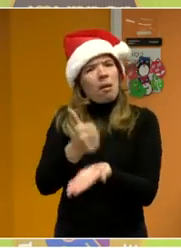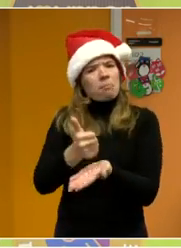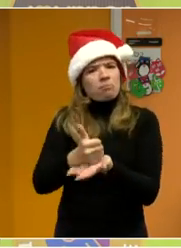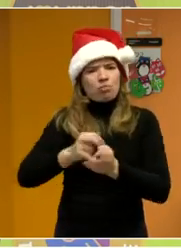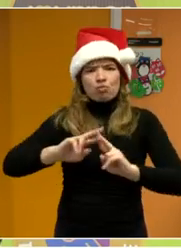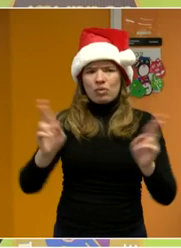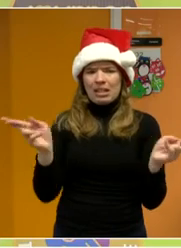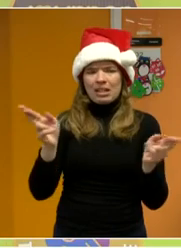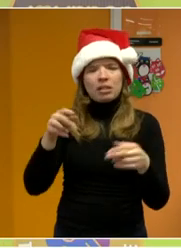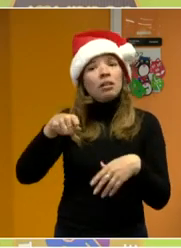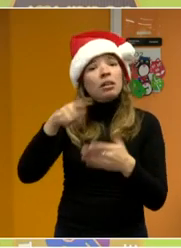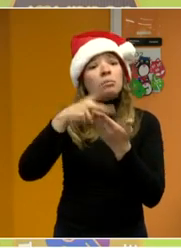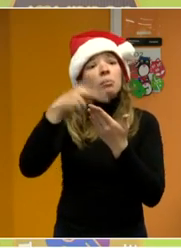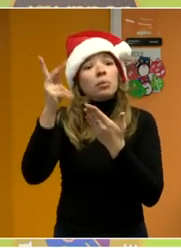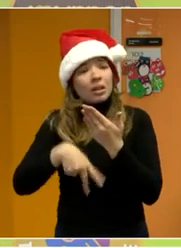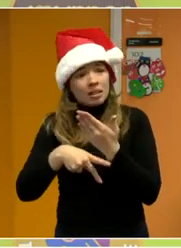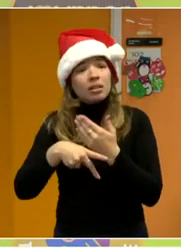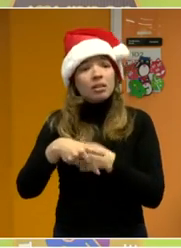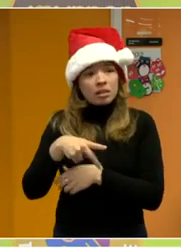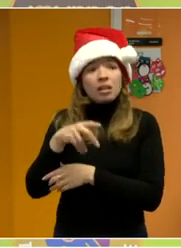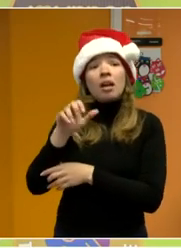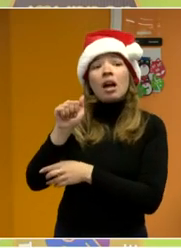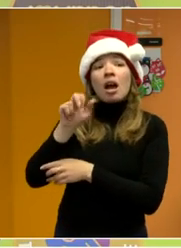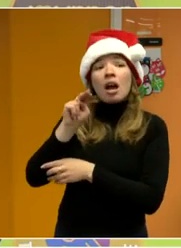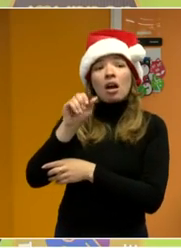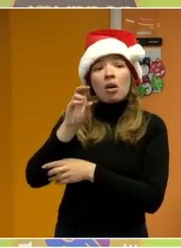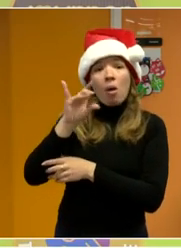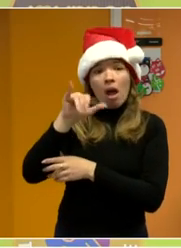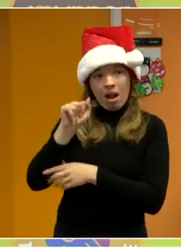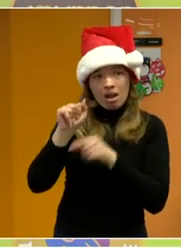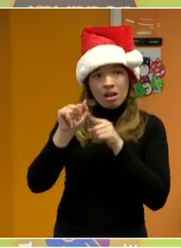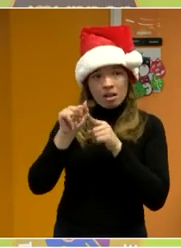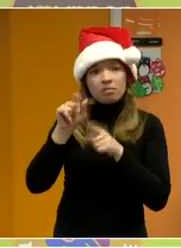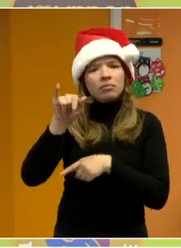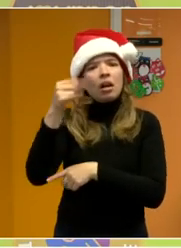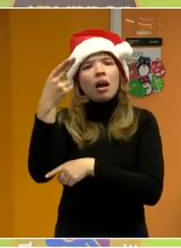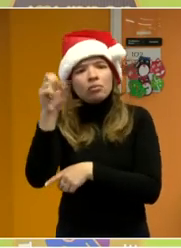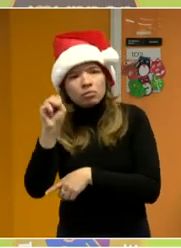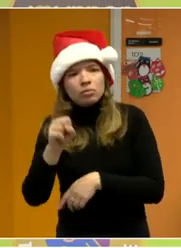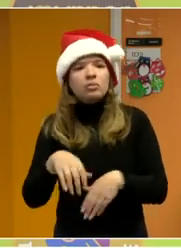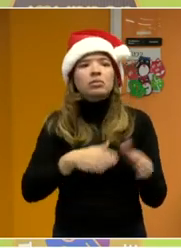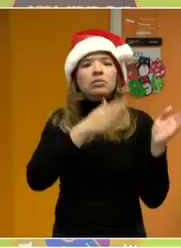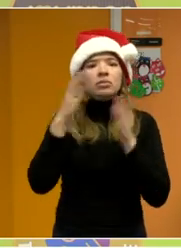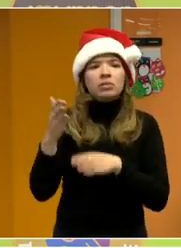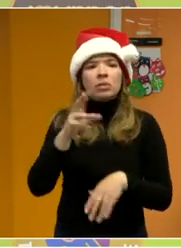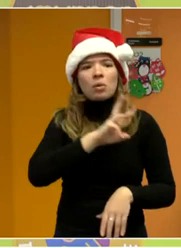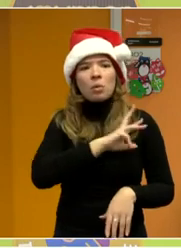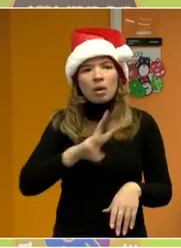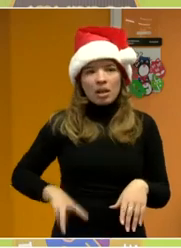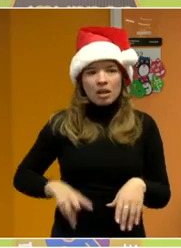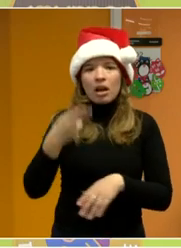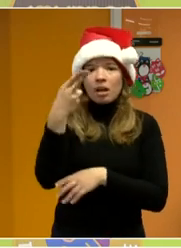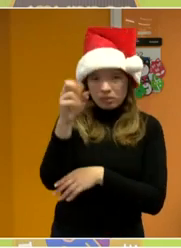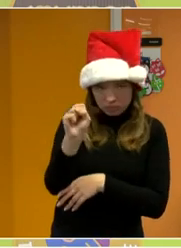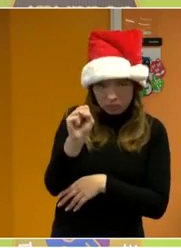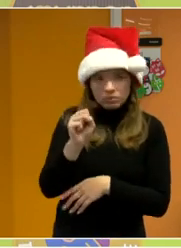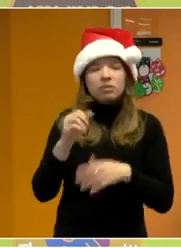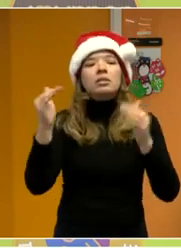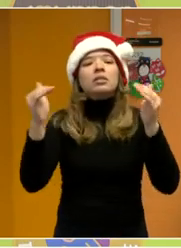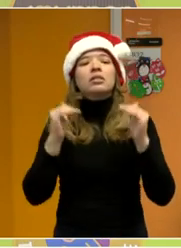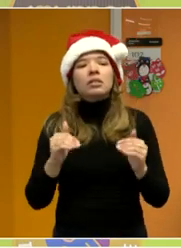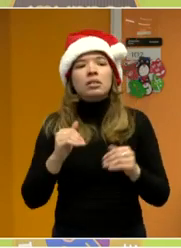in Anacostia High School, H.D. Woodson Senior High School, Paul Public Charter, the middle and the high